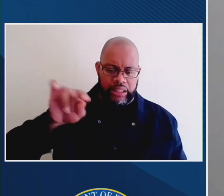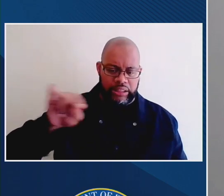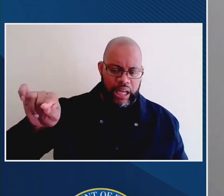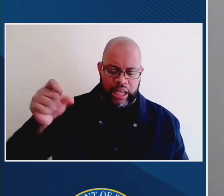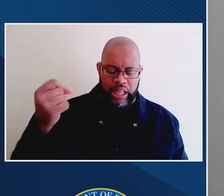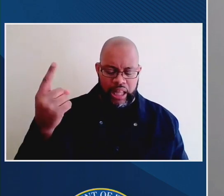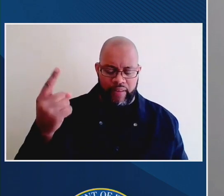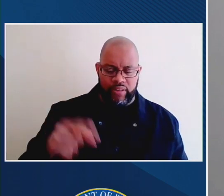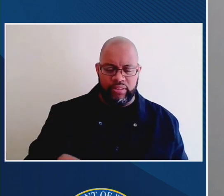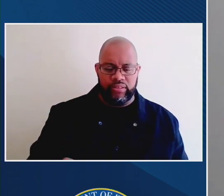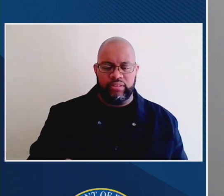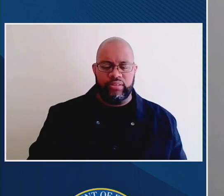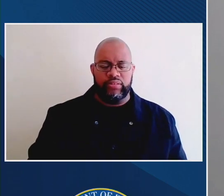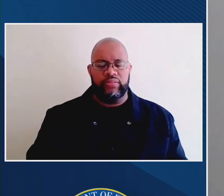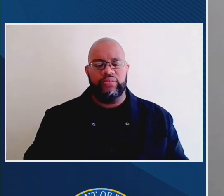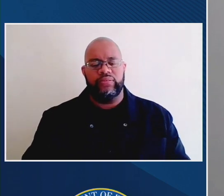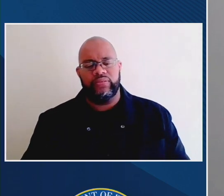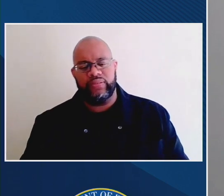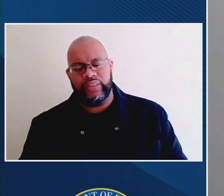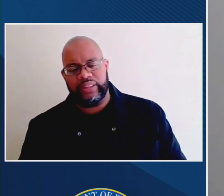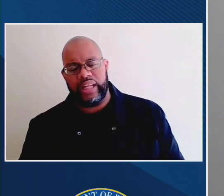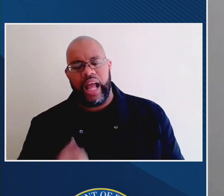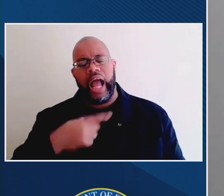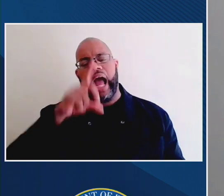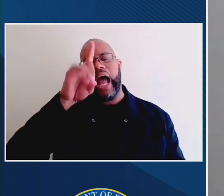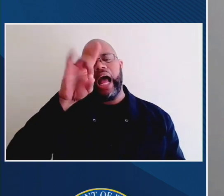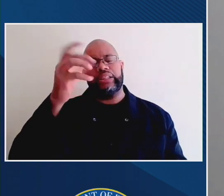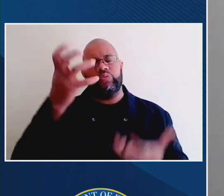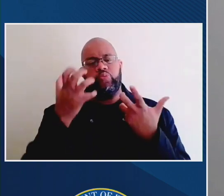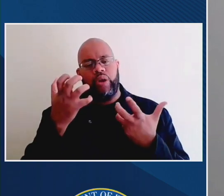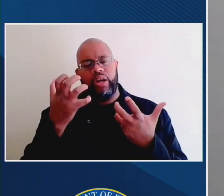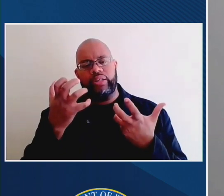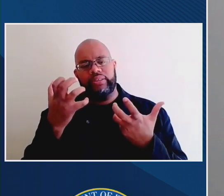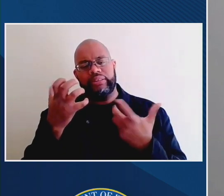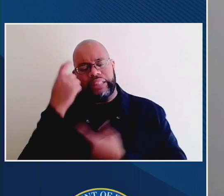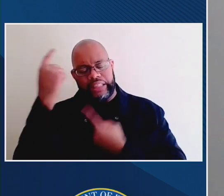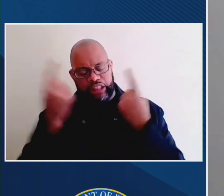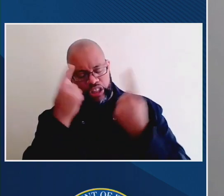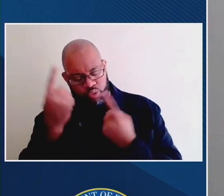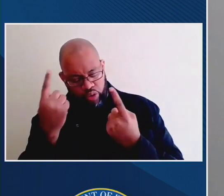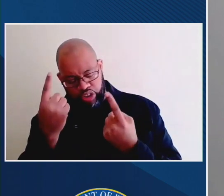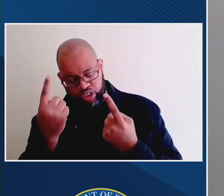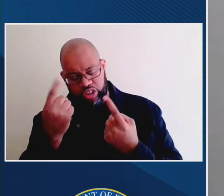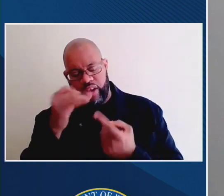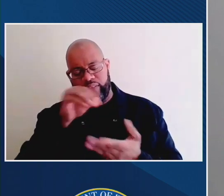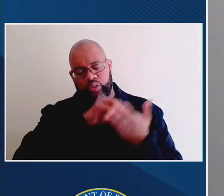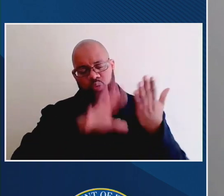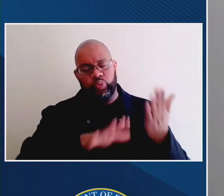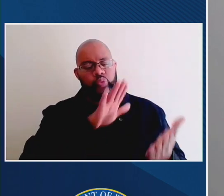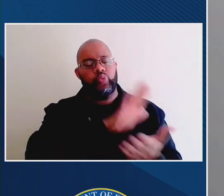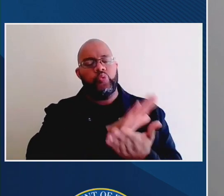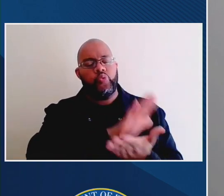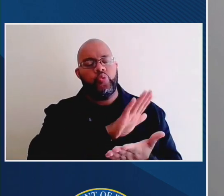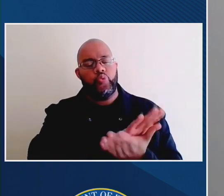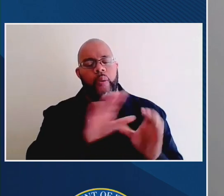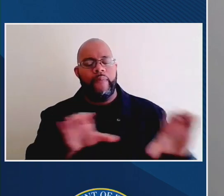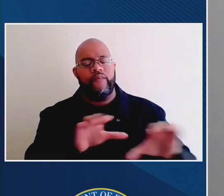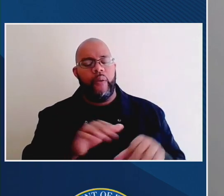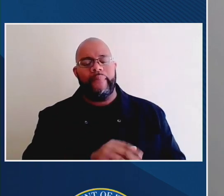F3B. And I did want to just note that consideration of a student's academic performance